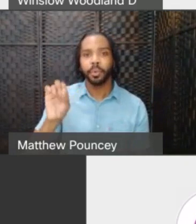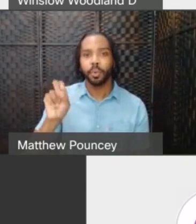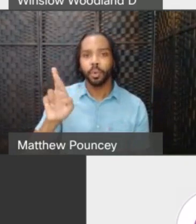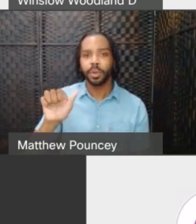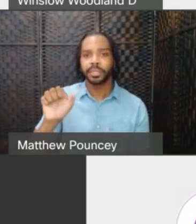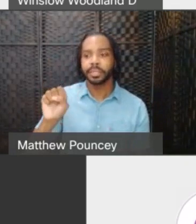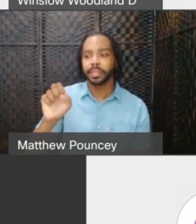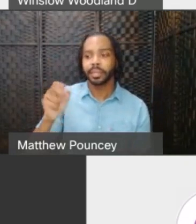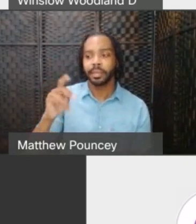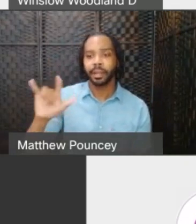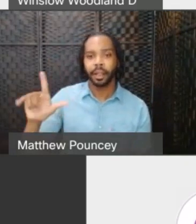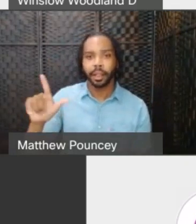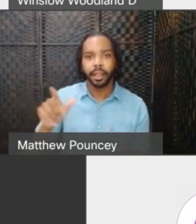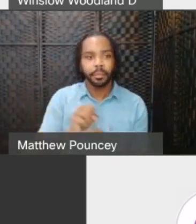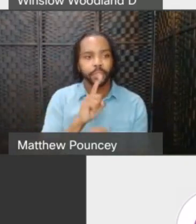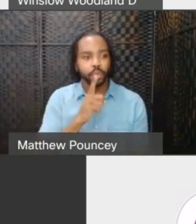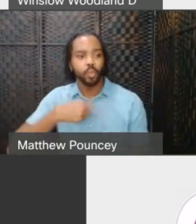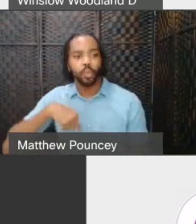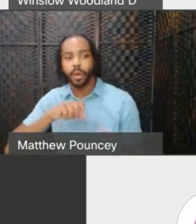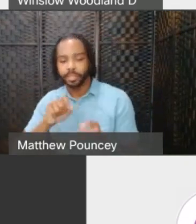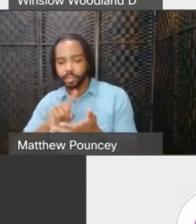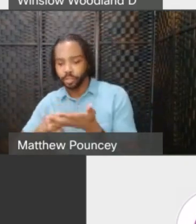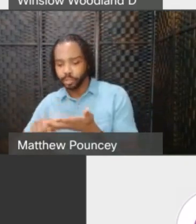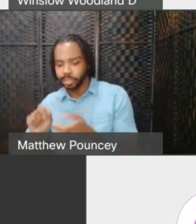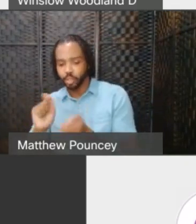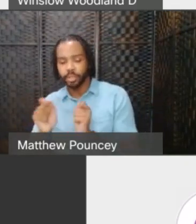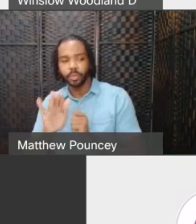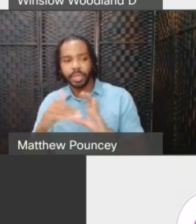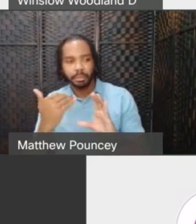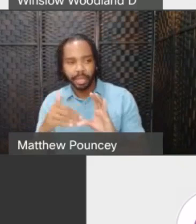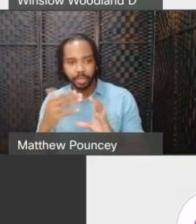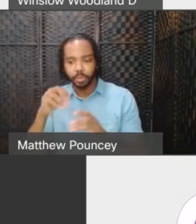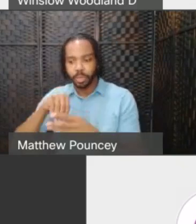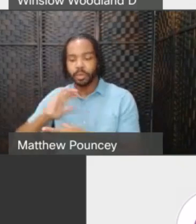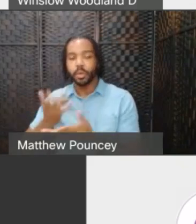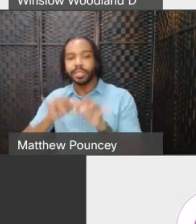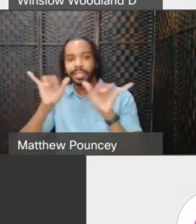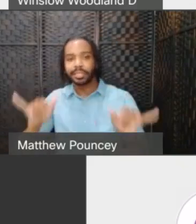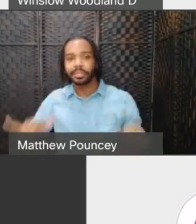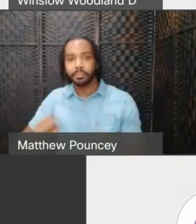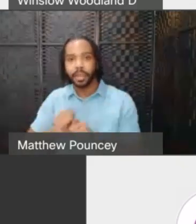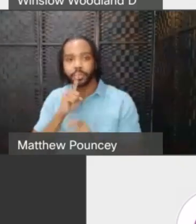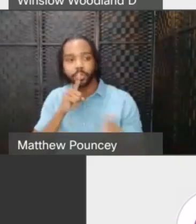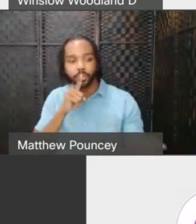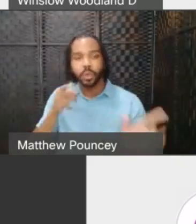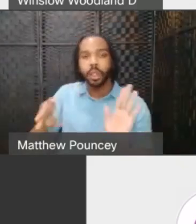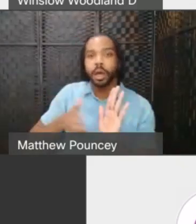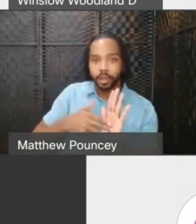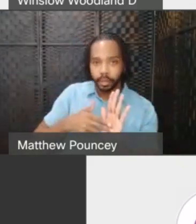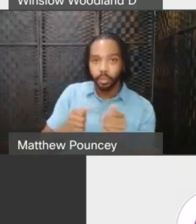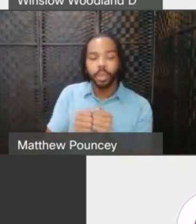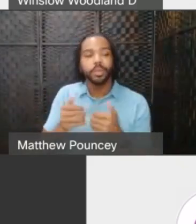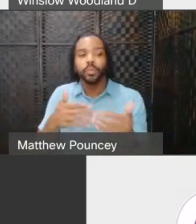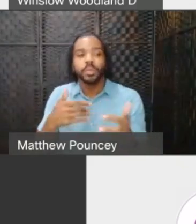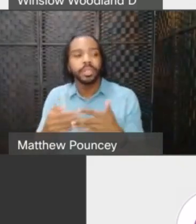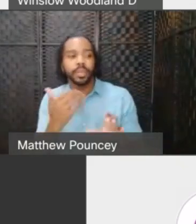email address in the system and have them log in using whatever email address they have